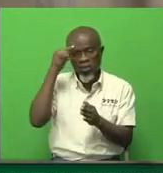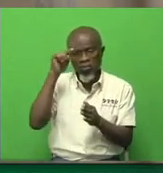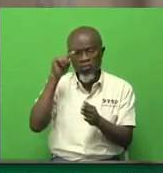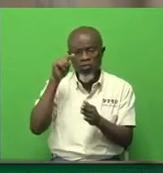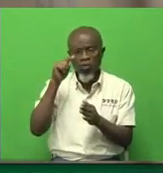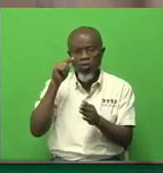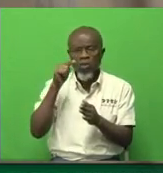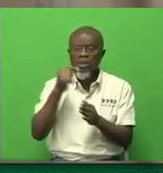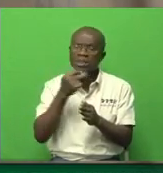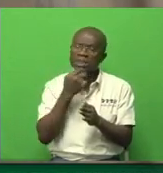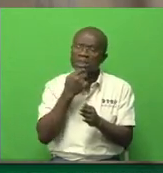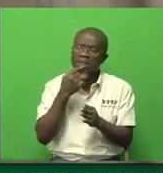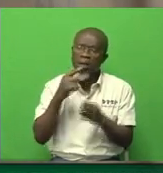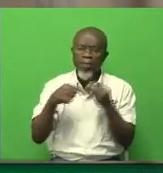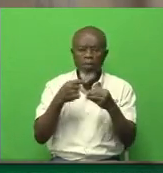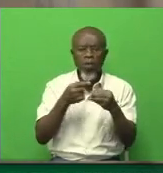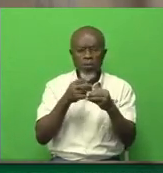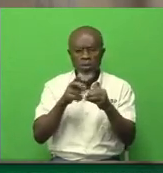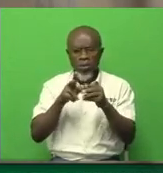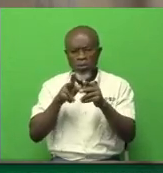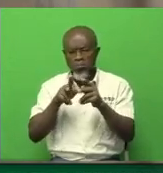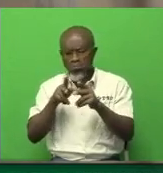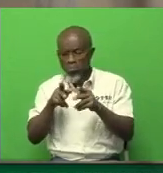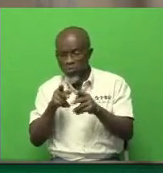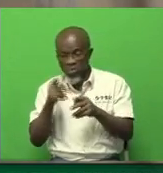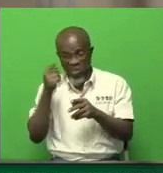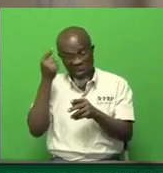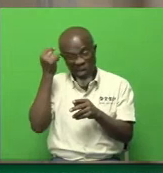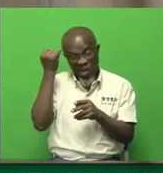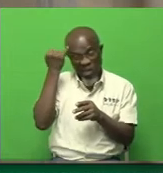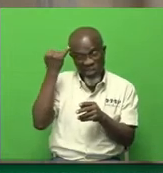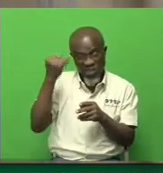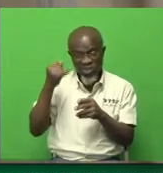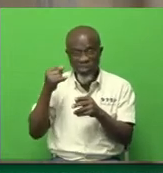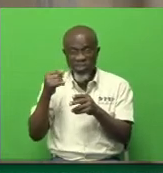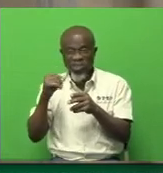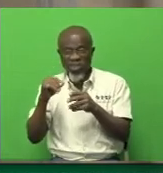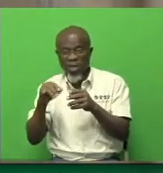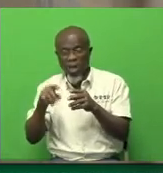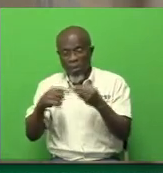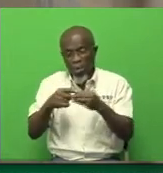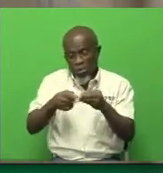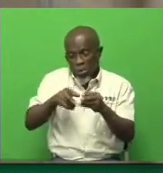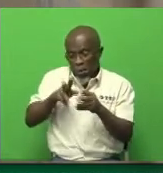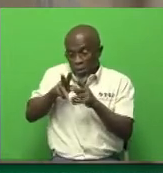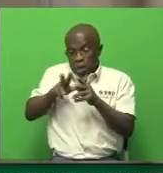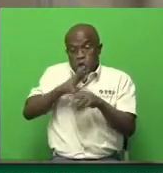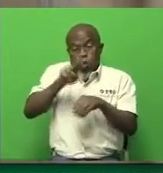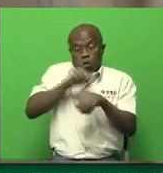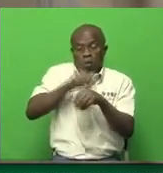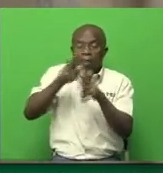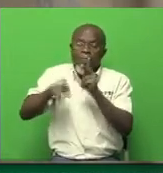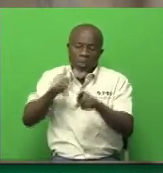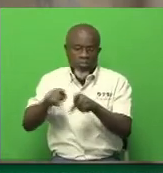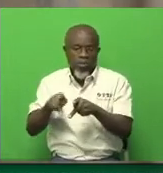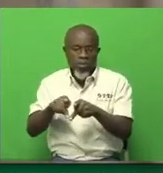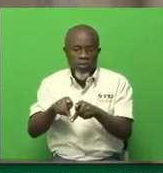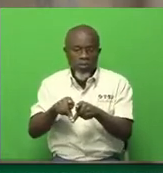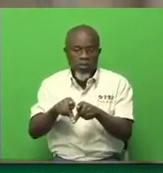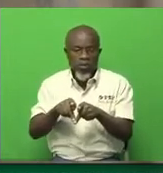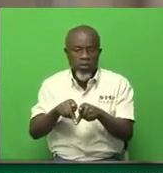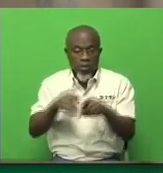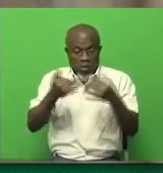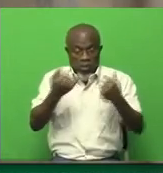Nation plunged into despair darkness and hopelessness today the leader of the opposition has given a